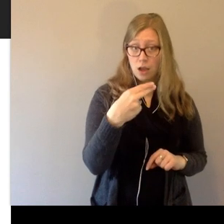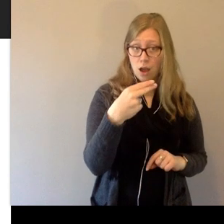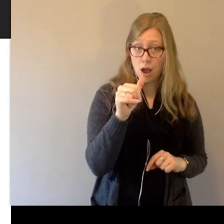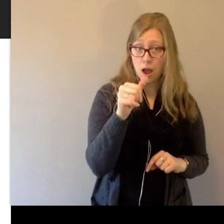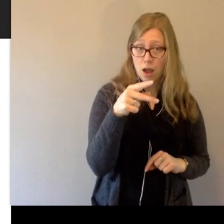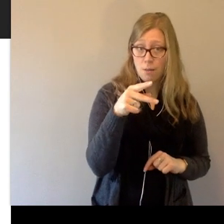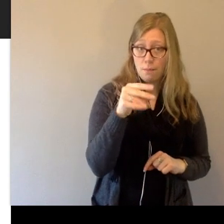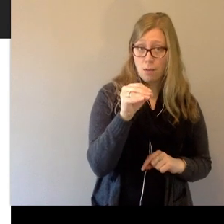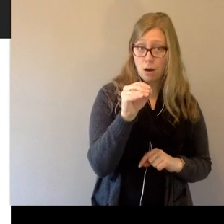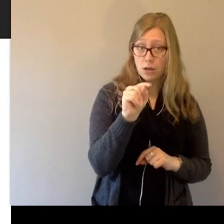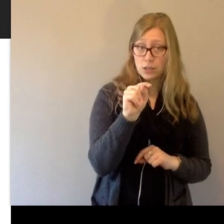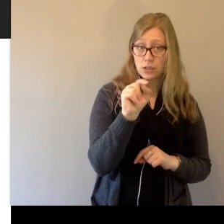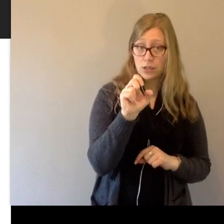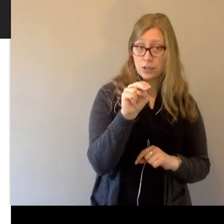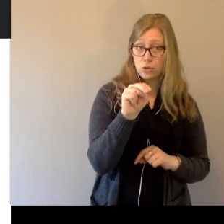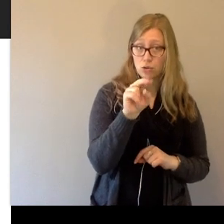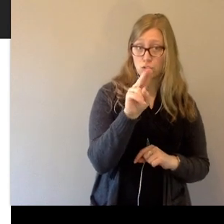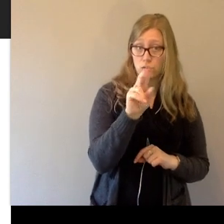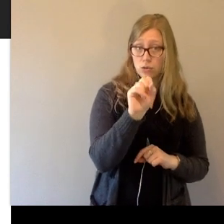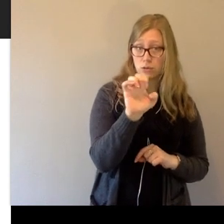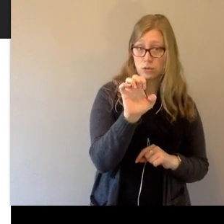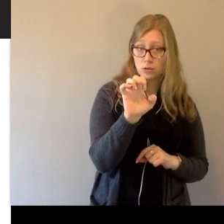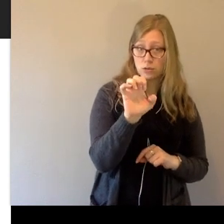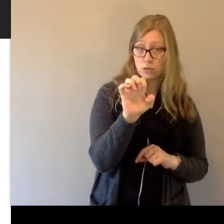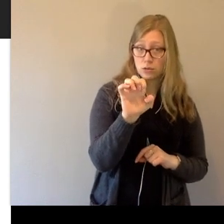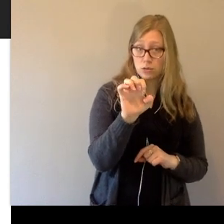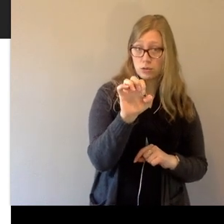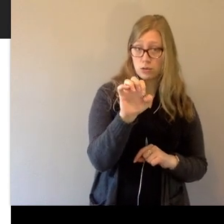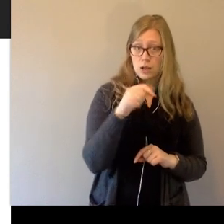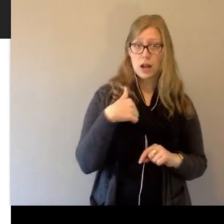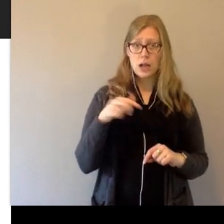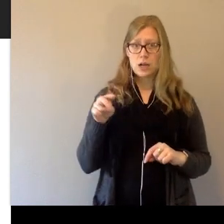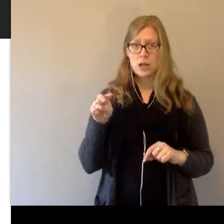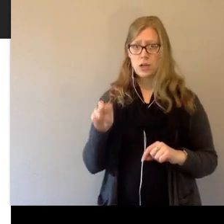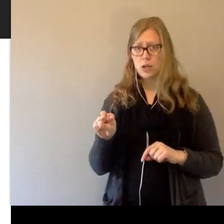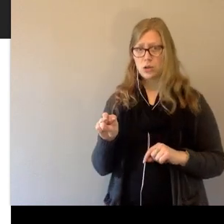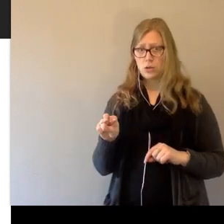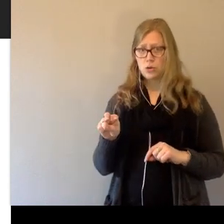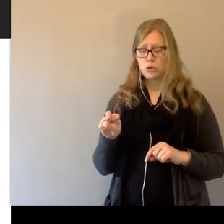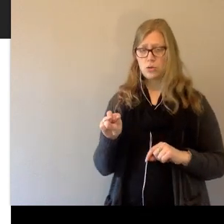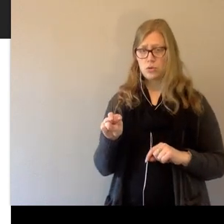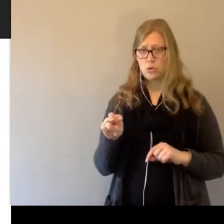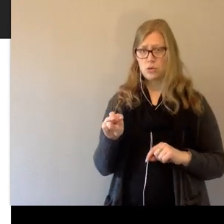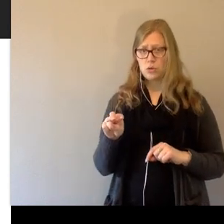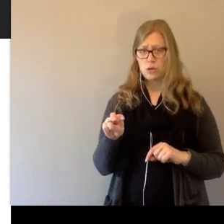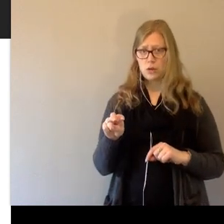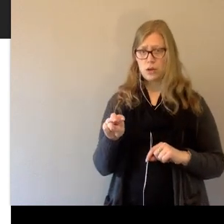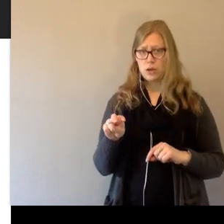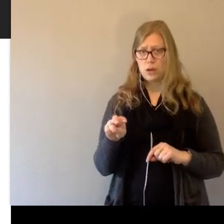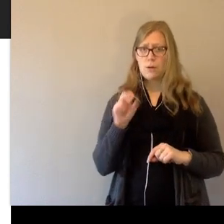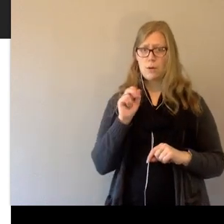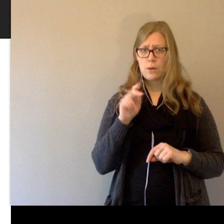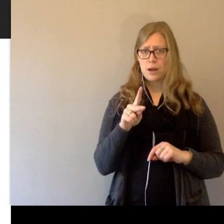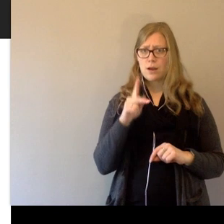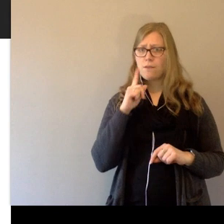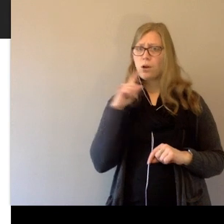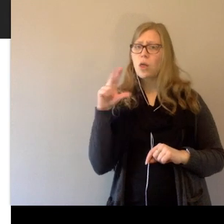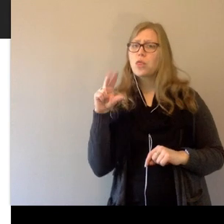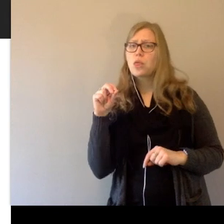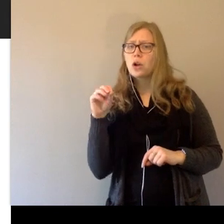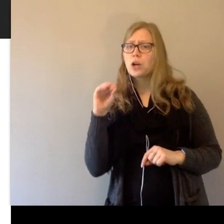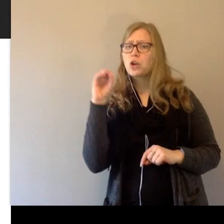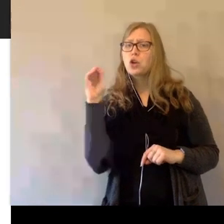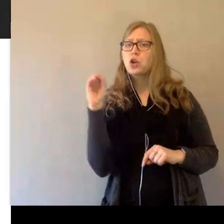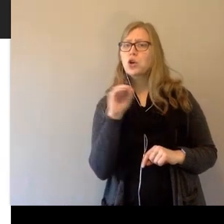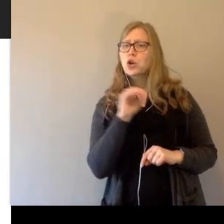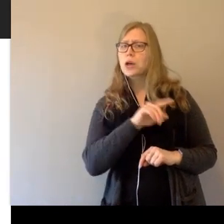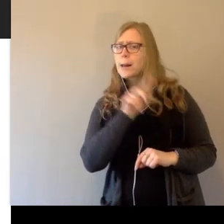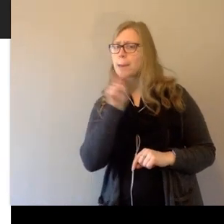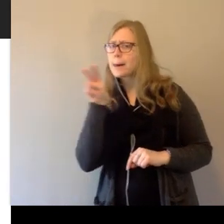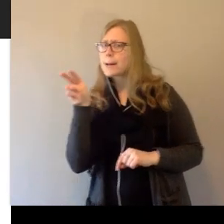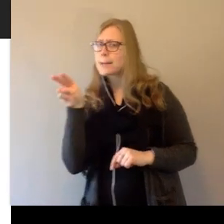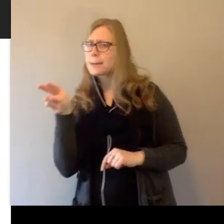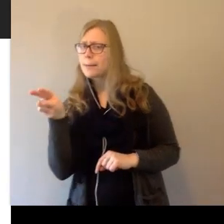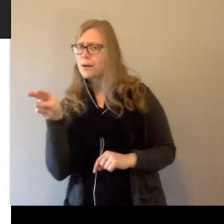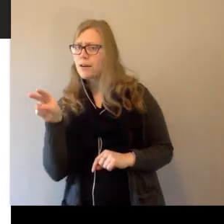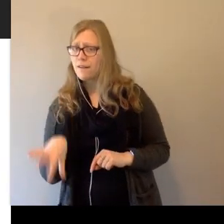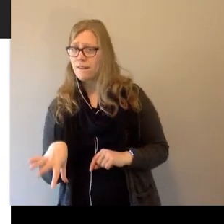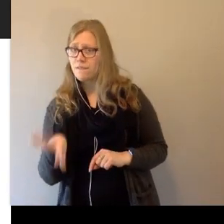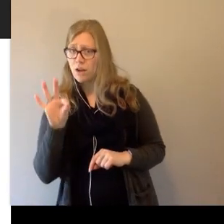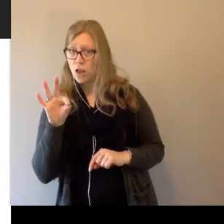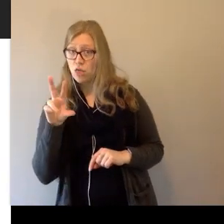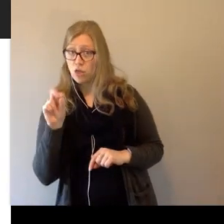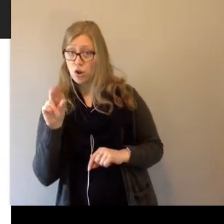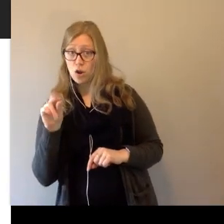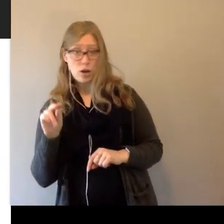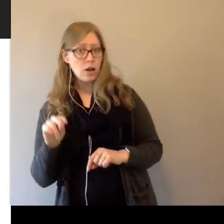And I need to look at the ratios for a 30-degree angle. So we can go and find 30 degrees